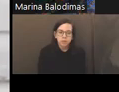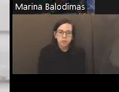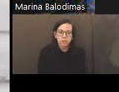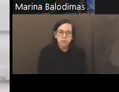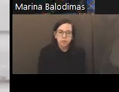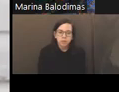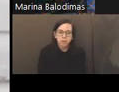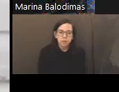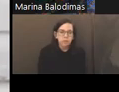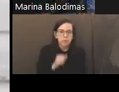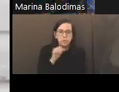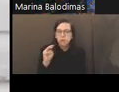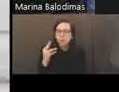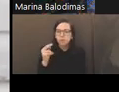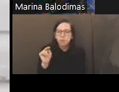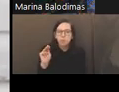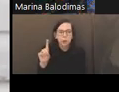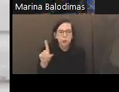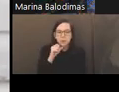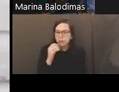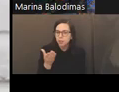I don't think we have Mahmoud with us.